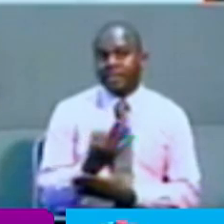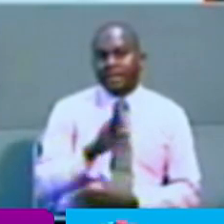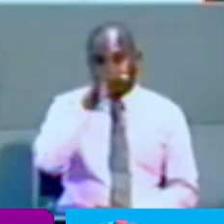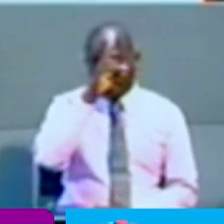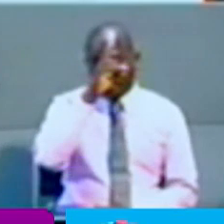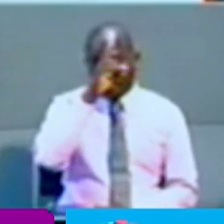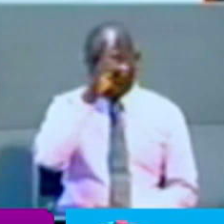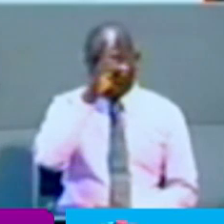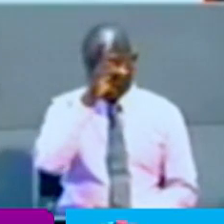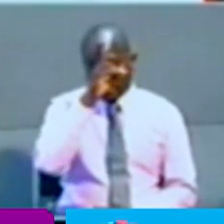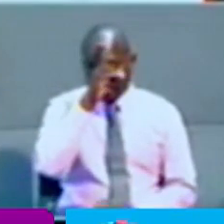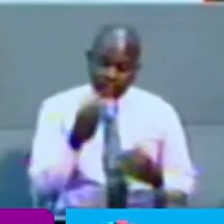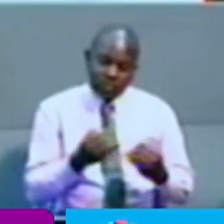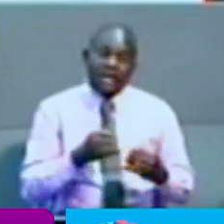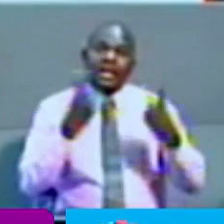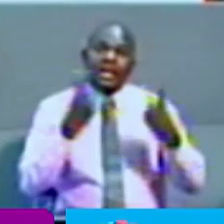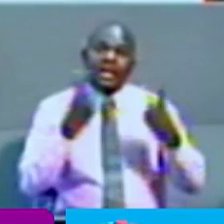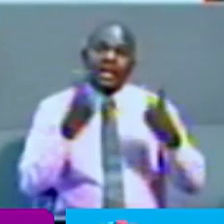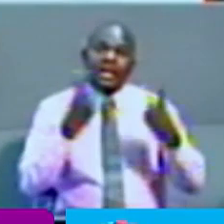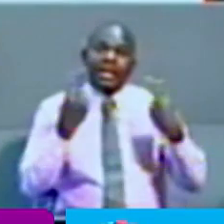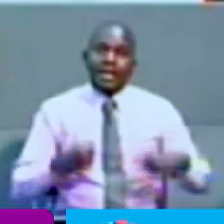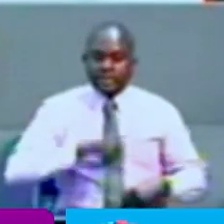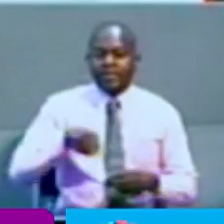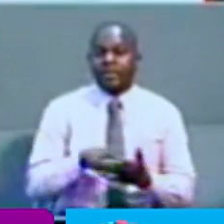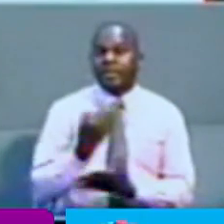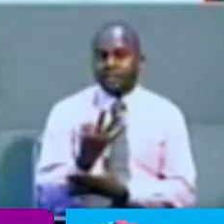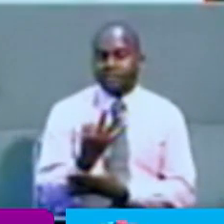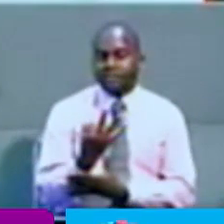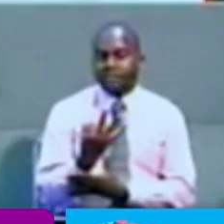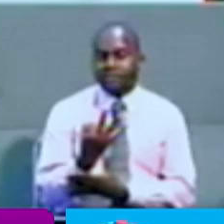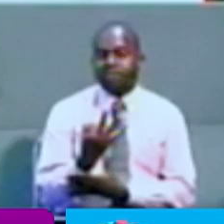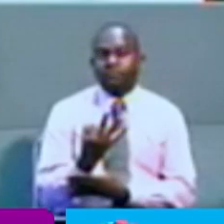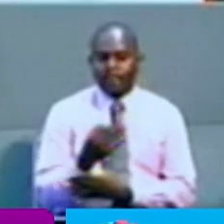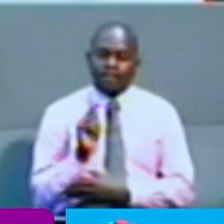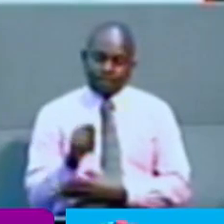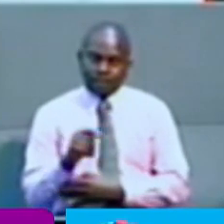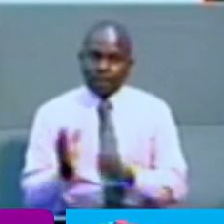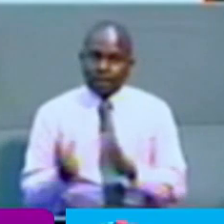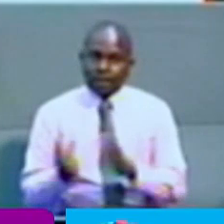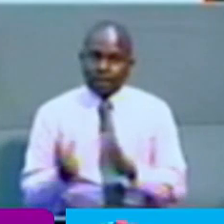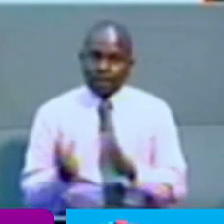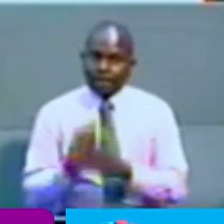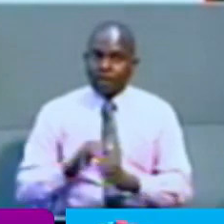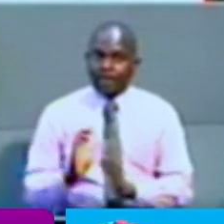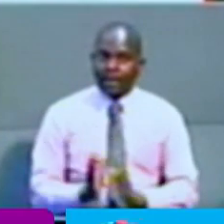The village should report to Health Center 3. And then the health center, these people will work out a